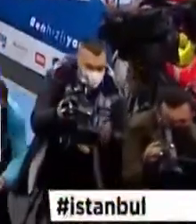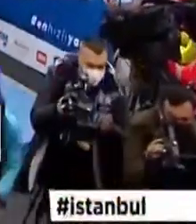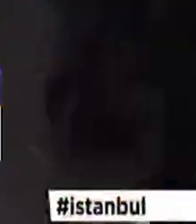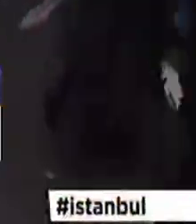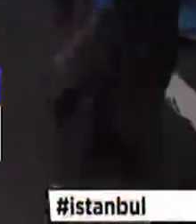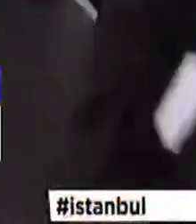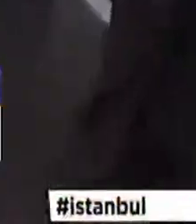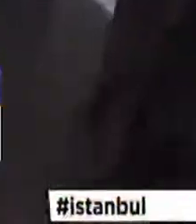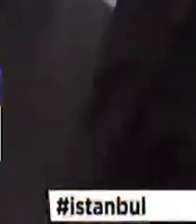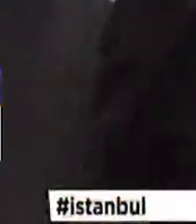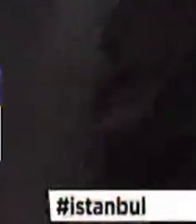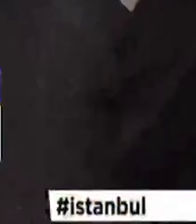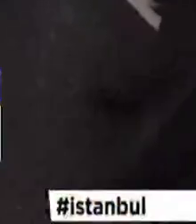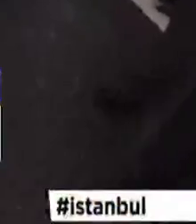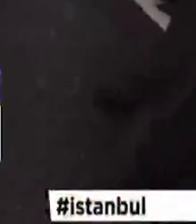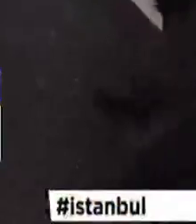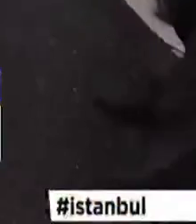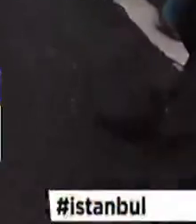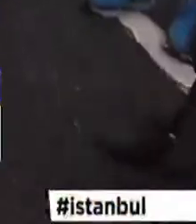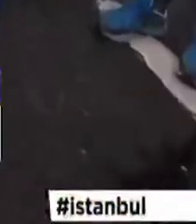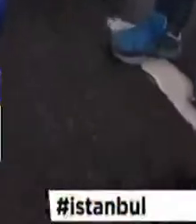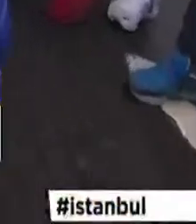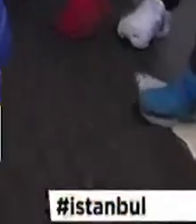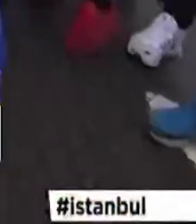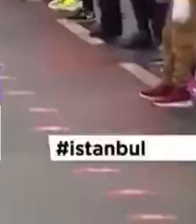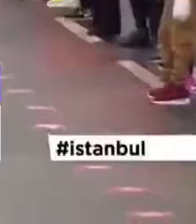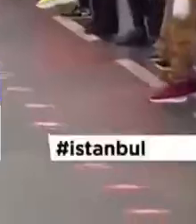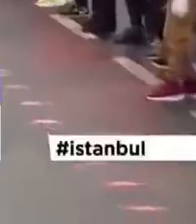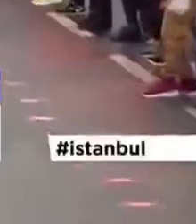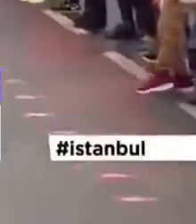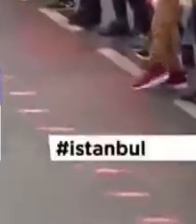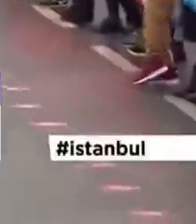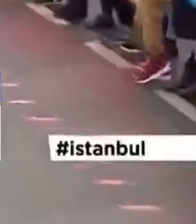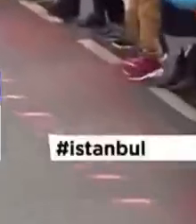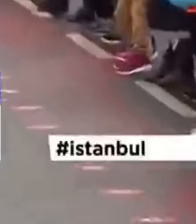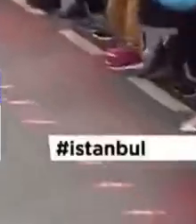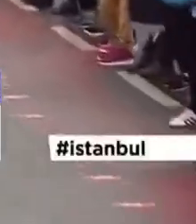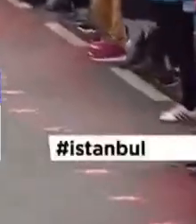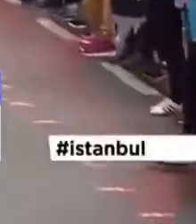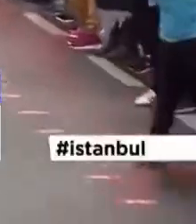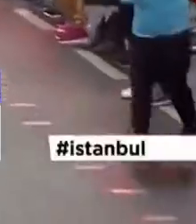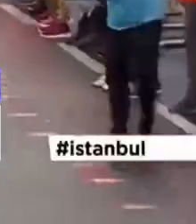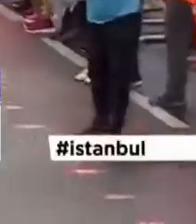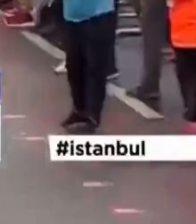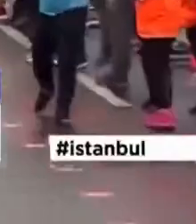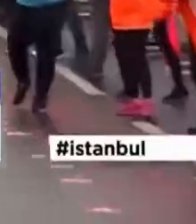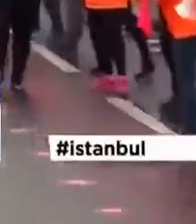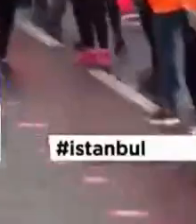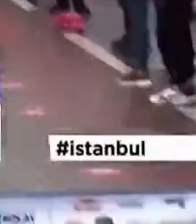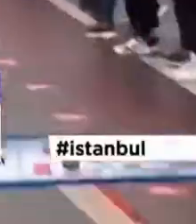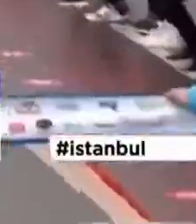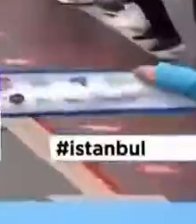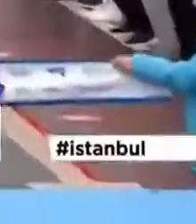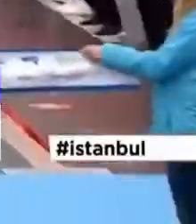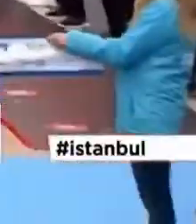1 hour, 4 minutes! That is a full 1 minute and 30 seconds. Kemmerer needs a miracle.